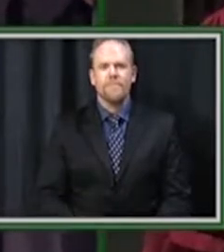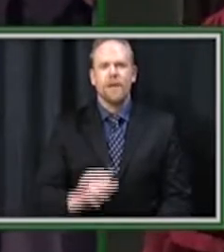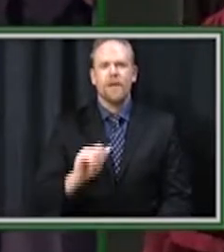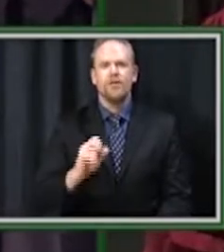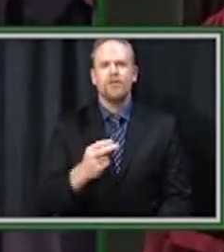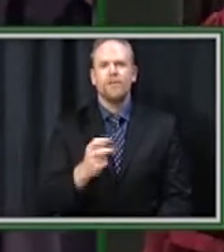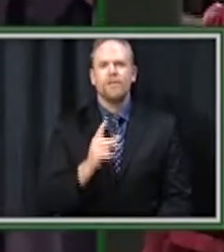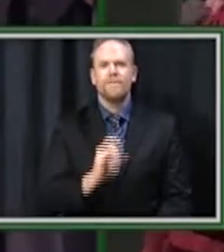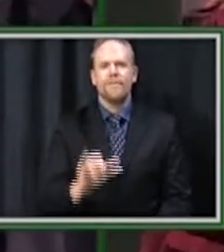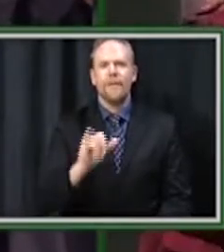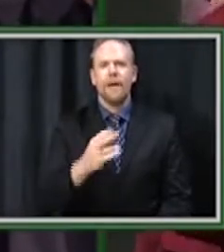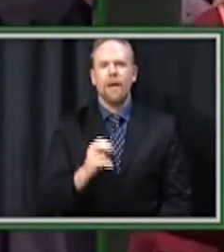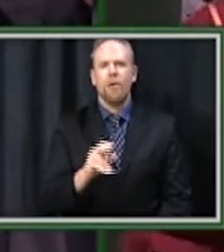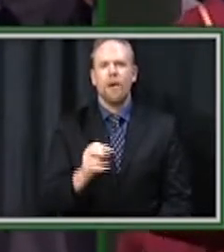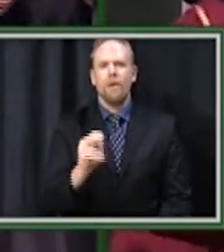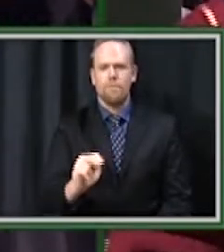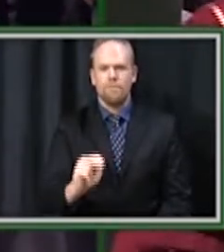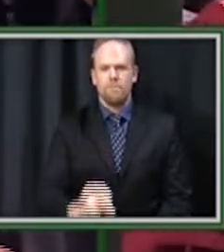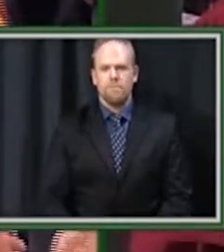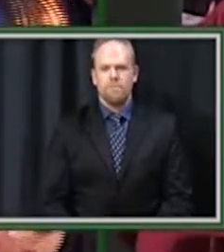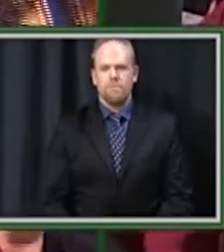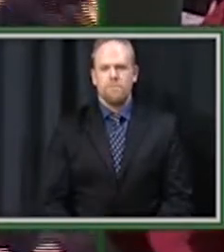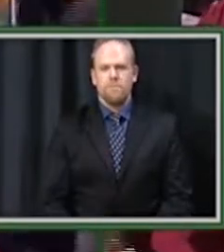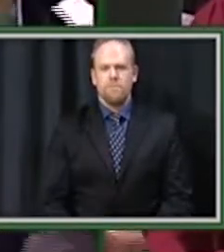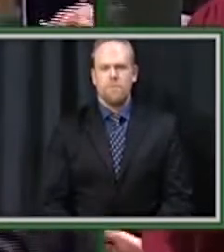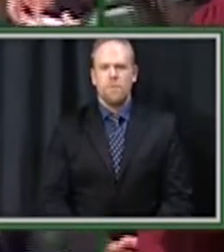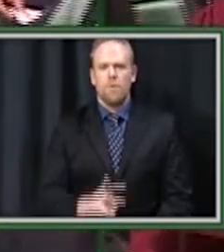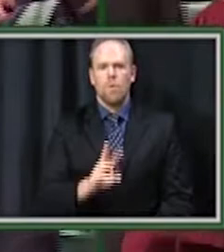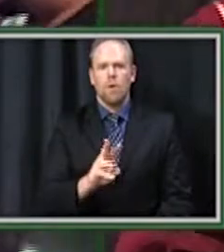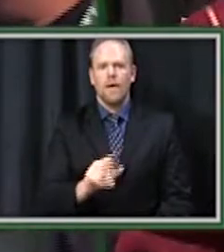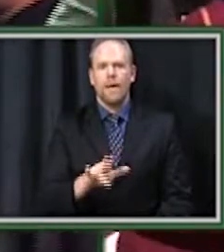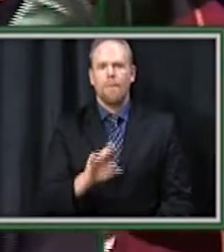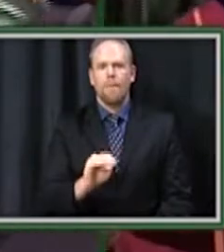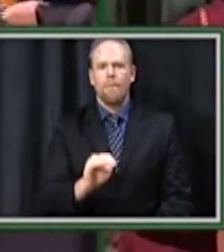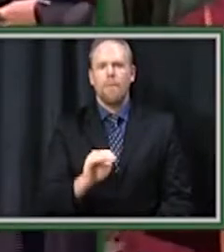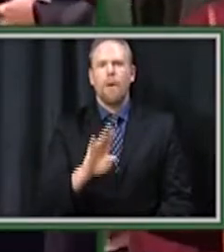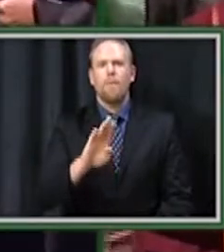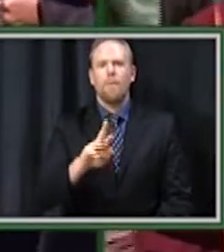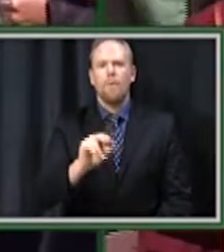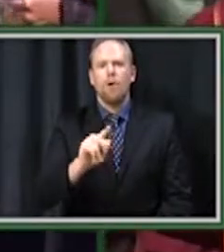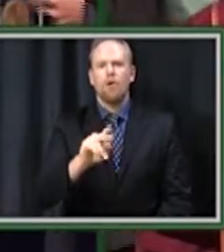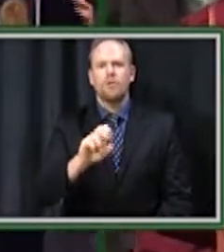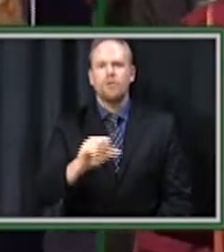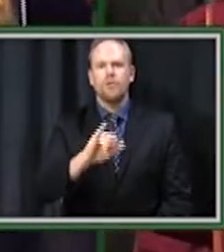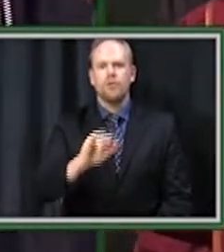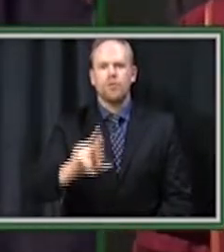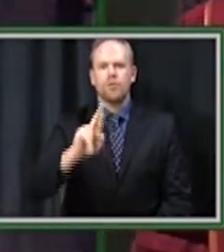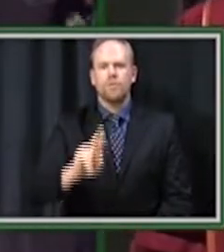Ashley Perrin. William Thomas Burks, Jr.